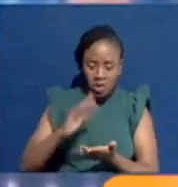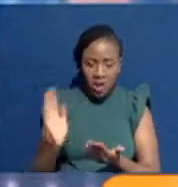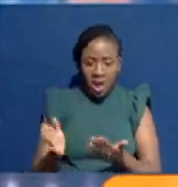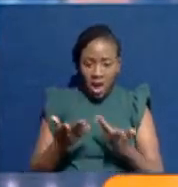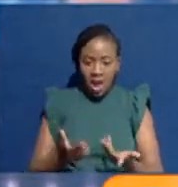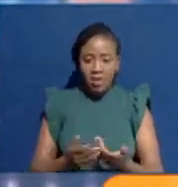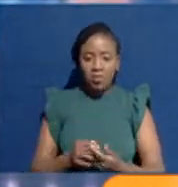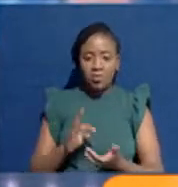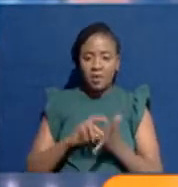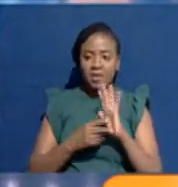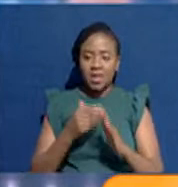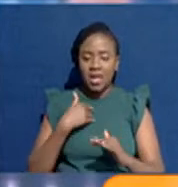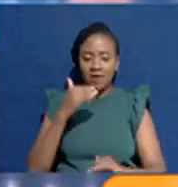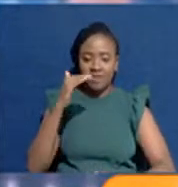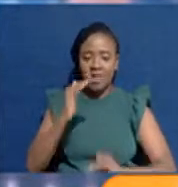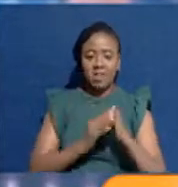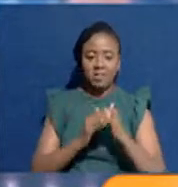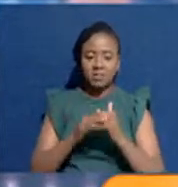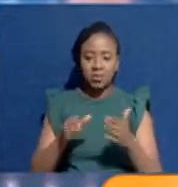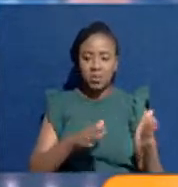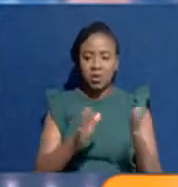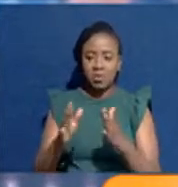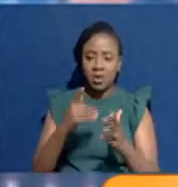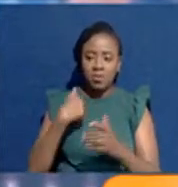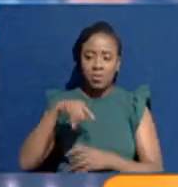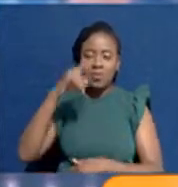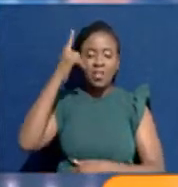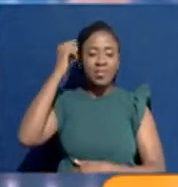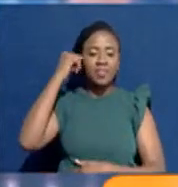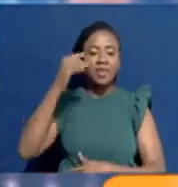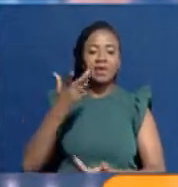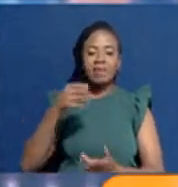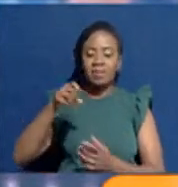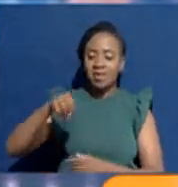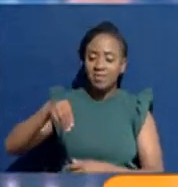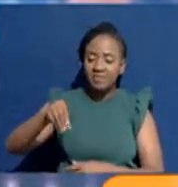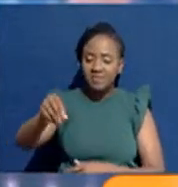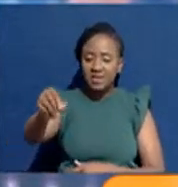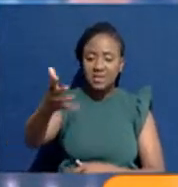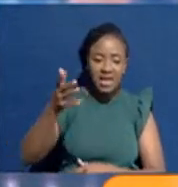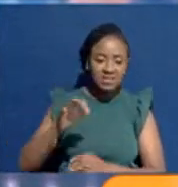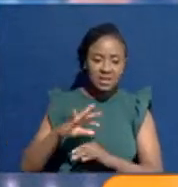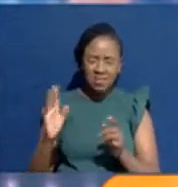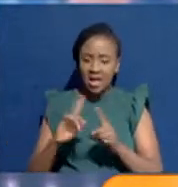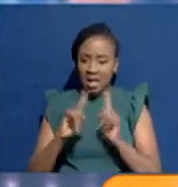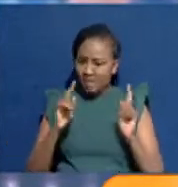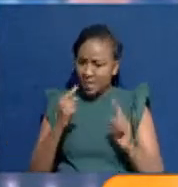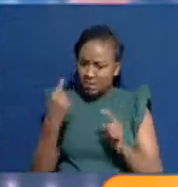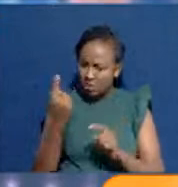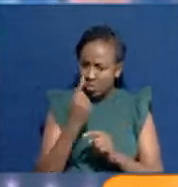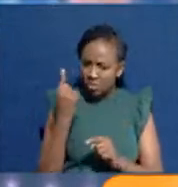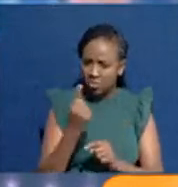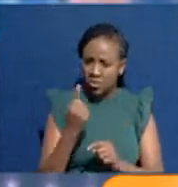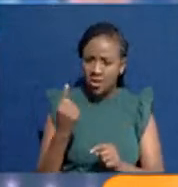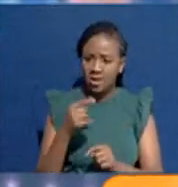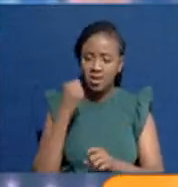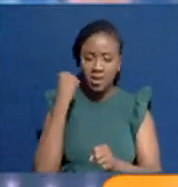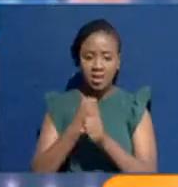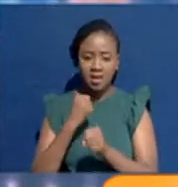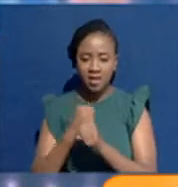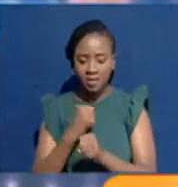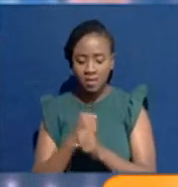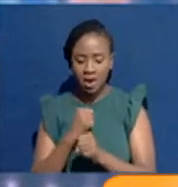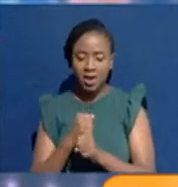just have a limited line of farm inputs, just thinking about fertilizers. There are equipment involved, things to do with the tractors and such that also